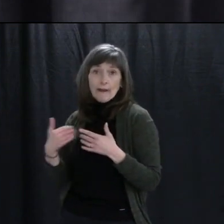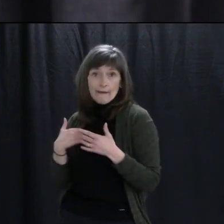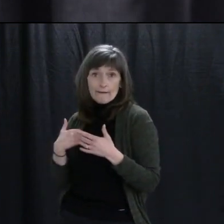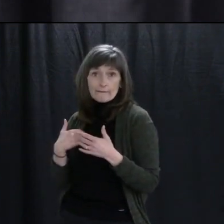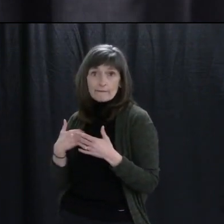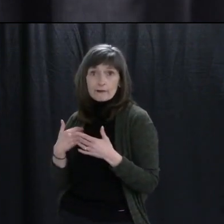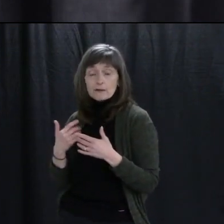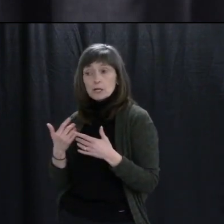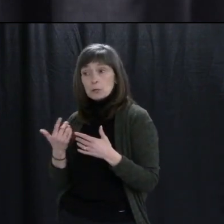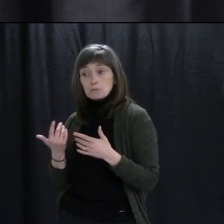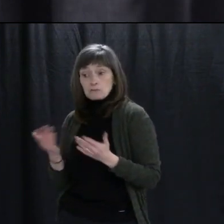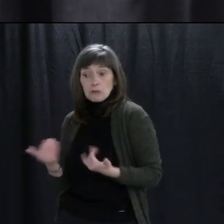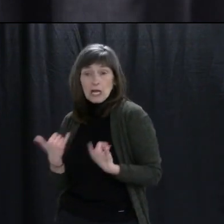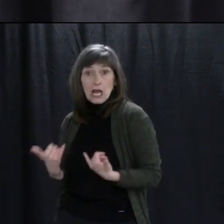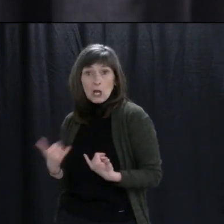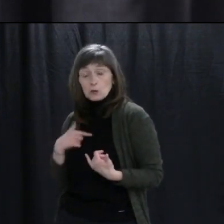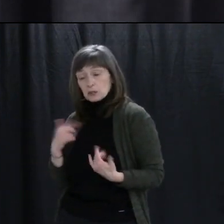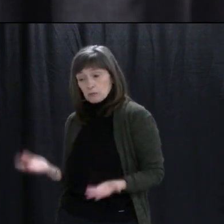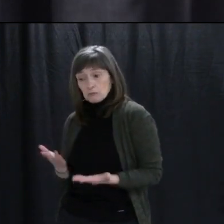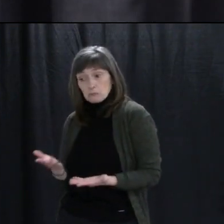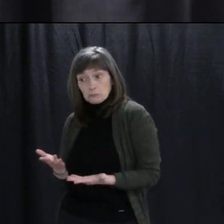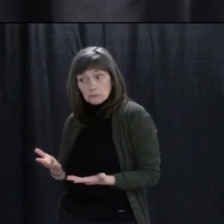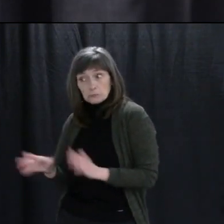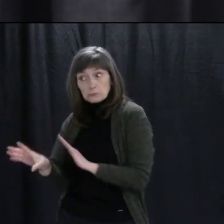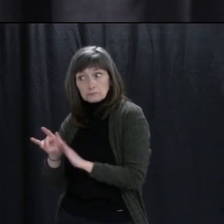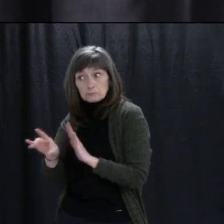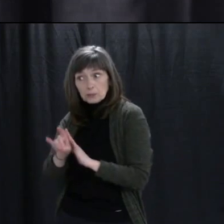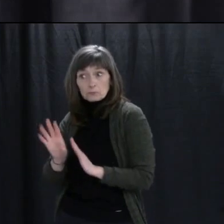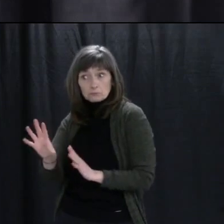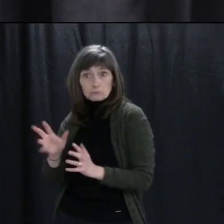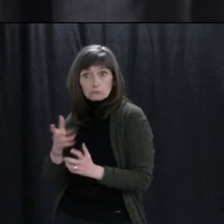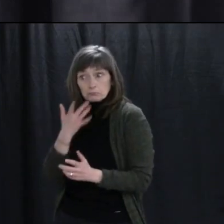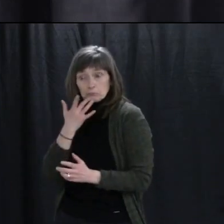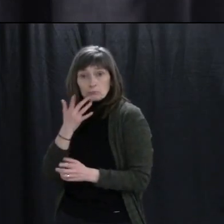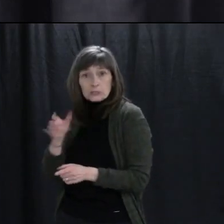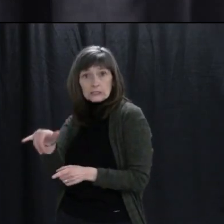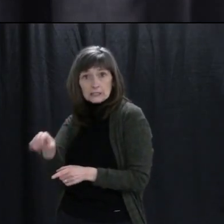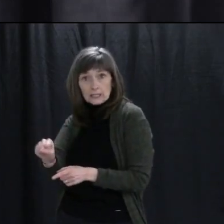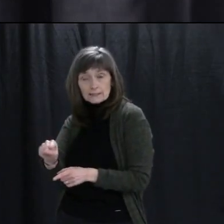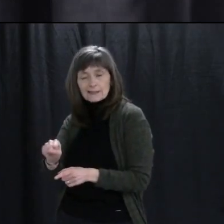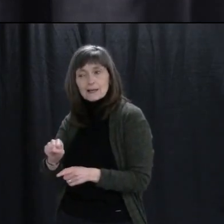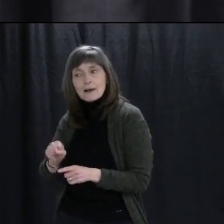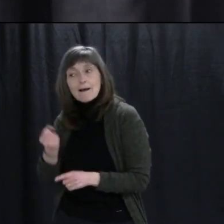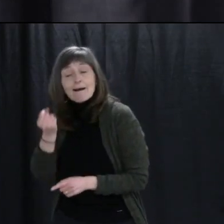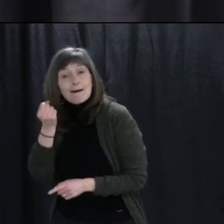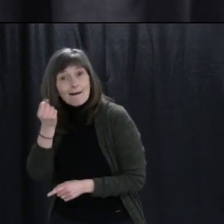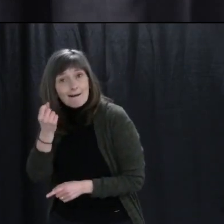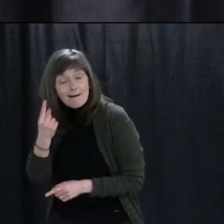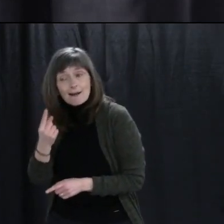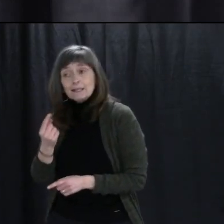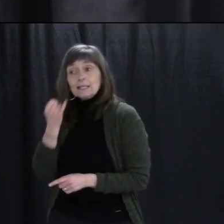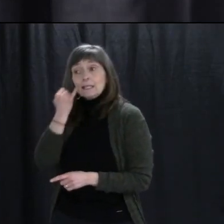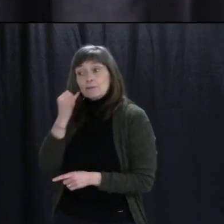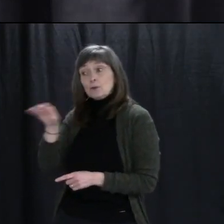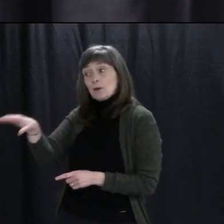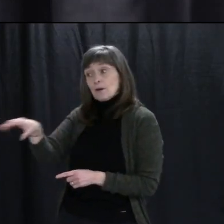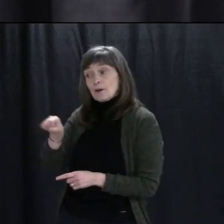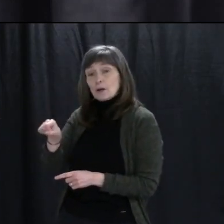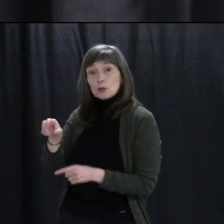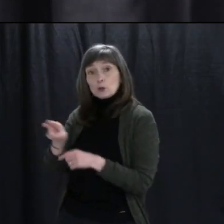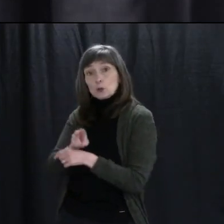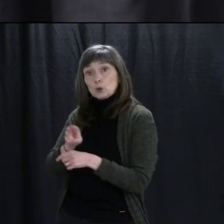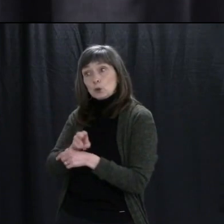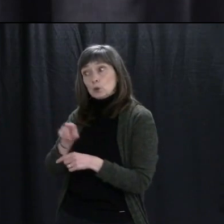to take those choices, but to do so conscious of the fact that their use of